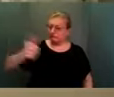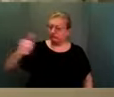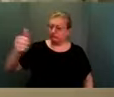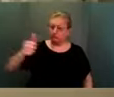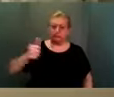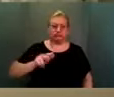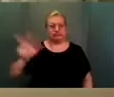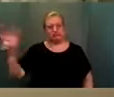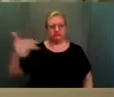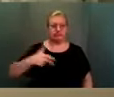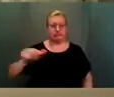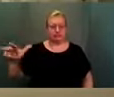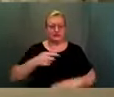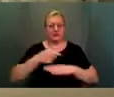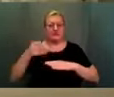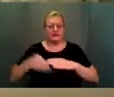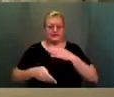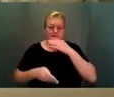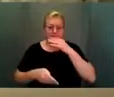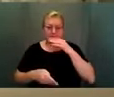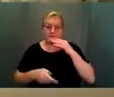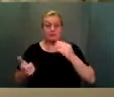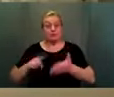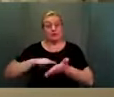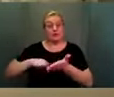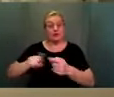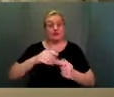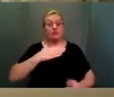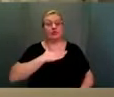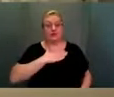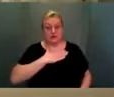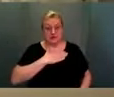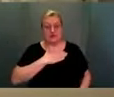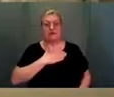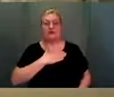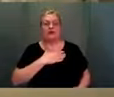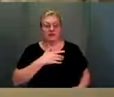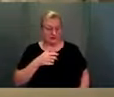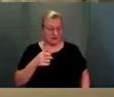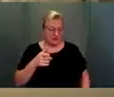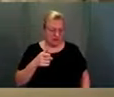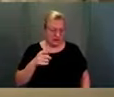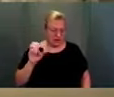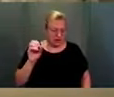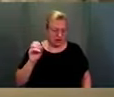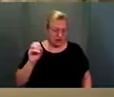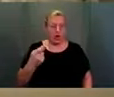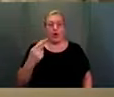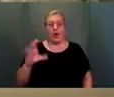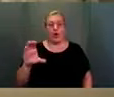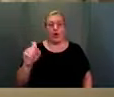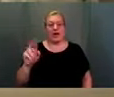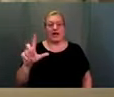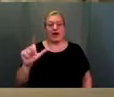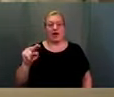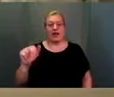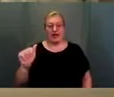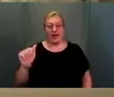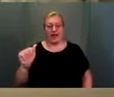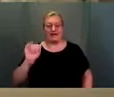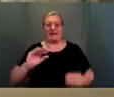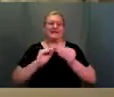After I was discharged, one of the songs I recorded while in my uniform, Old Carolina, shot all the way to the British chart and earned me